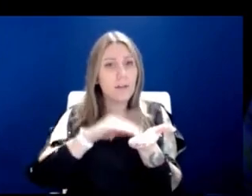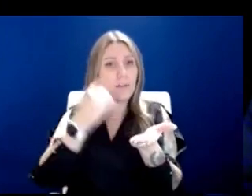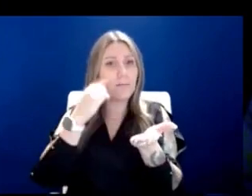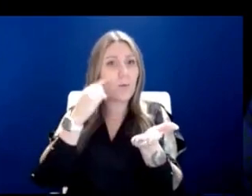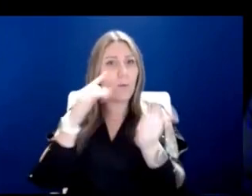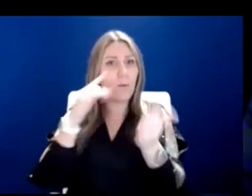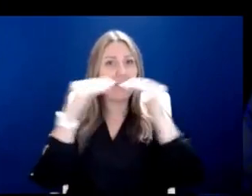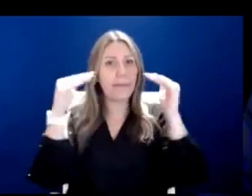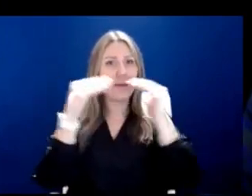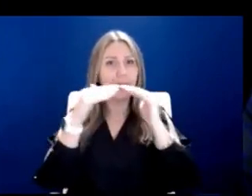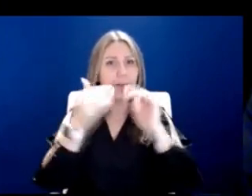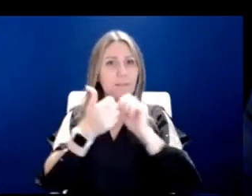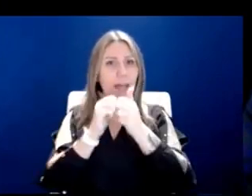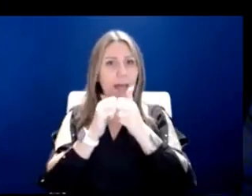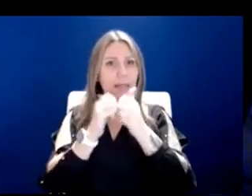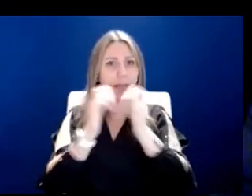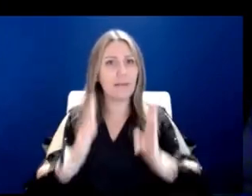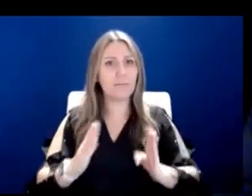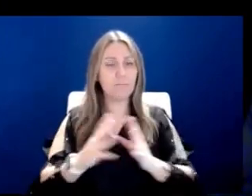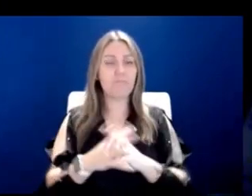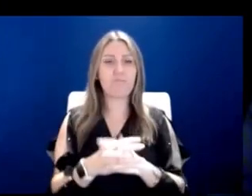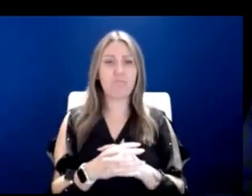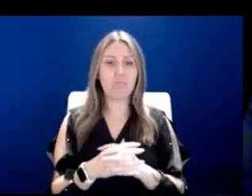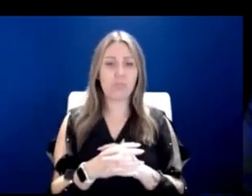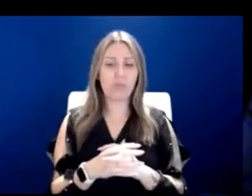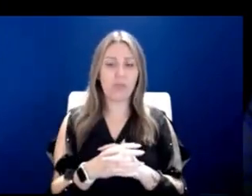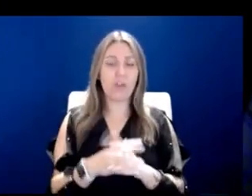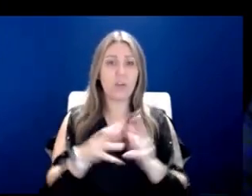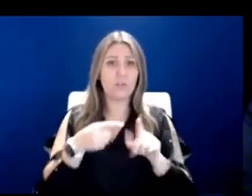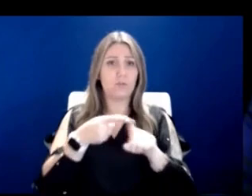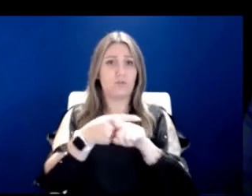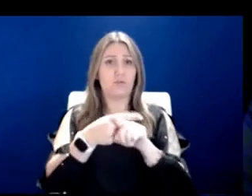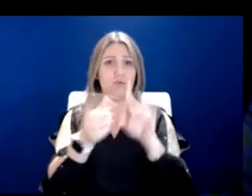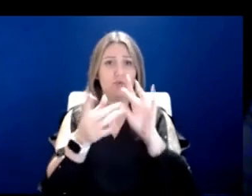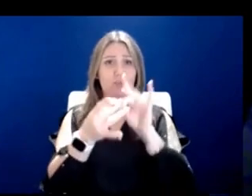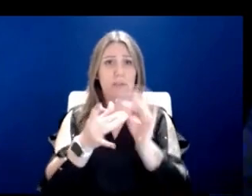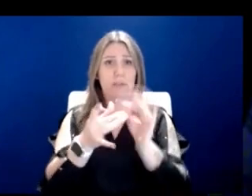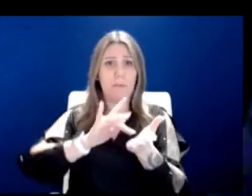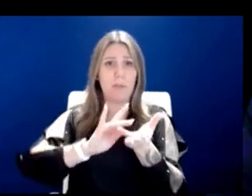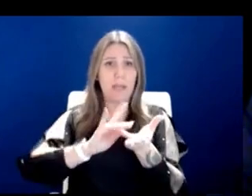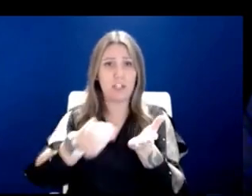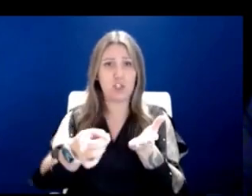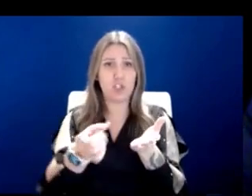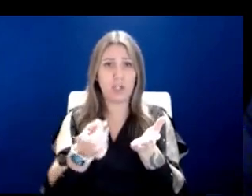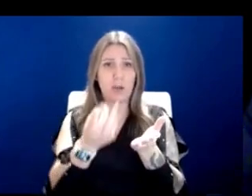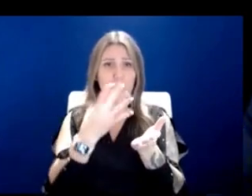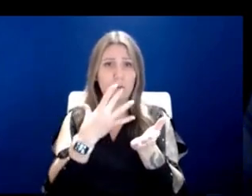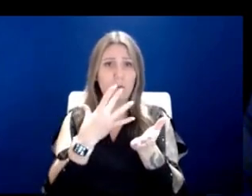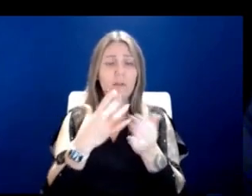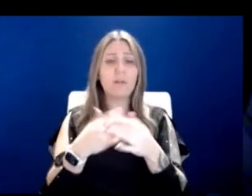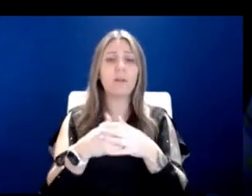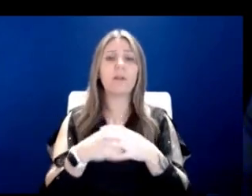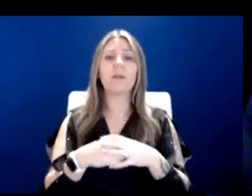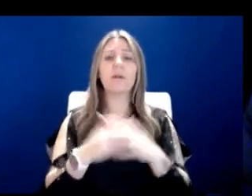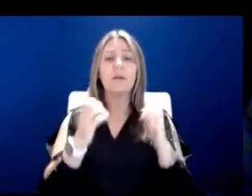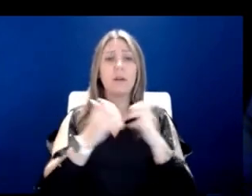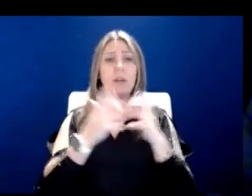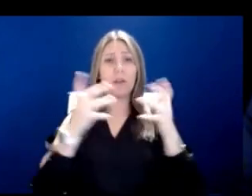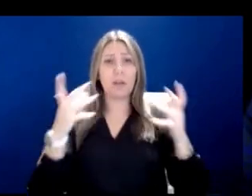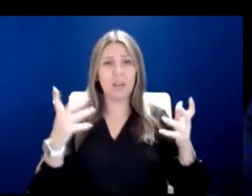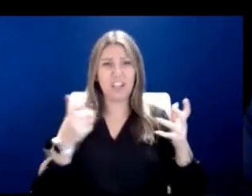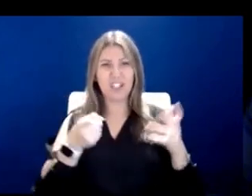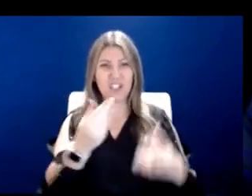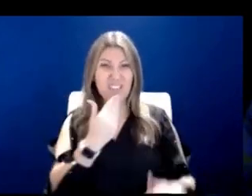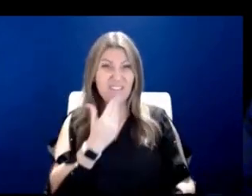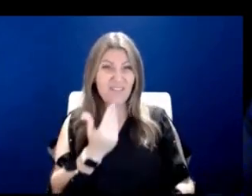athleticism. There's controversy about the medication she had been taking. There's a lot of it. She's 15, and a lot of times